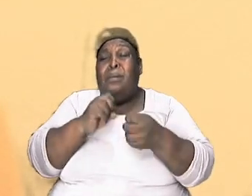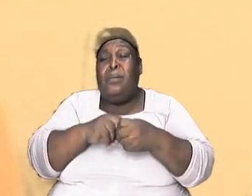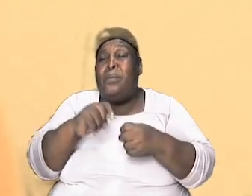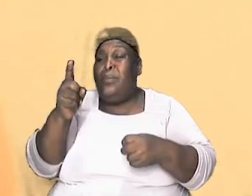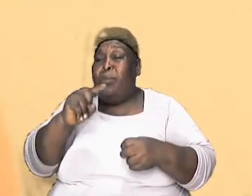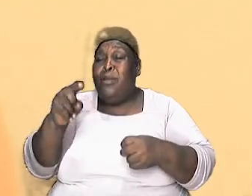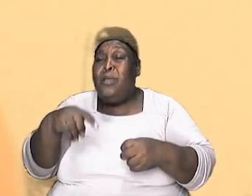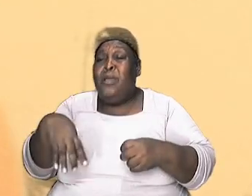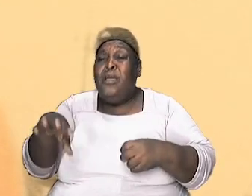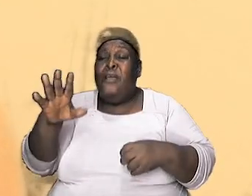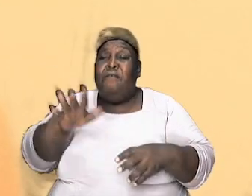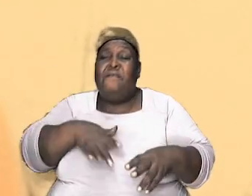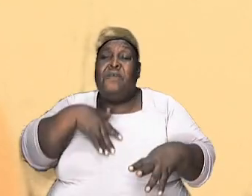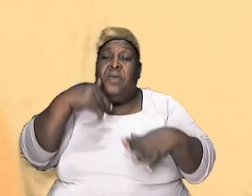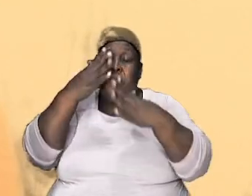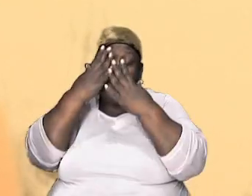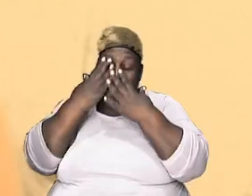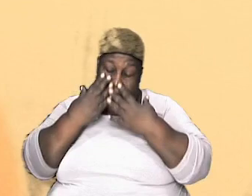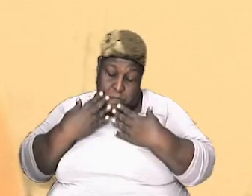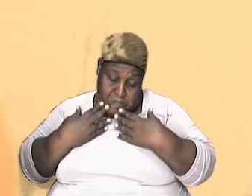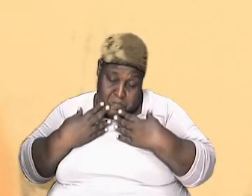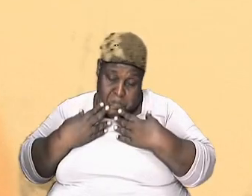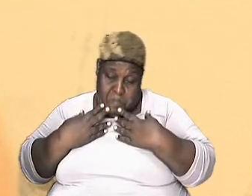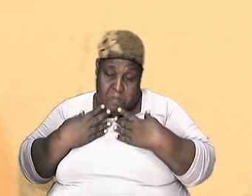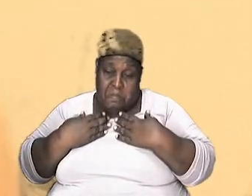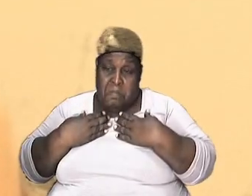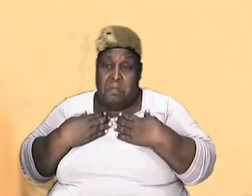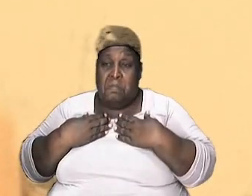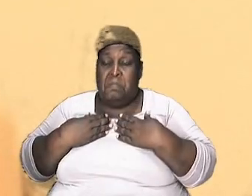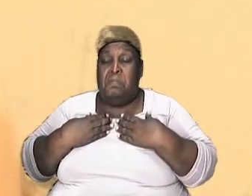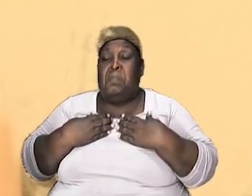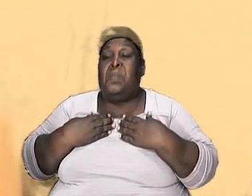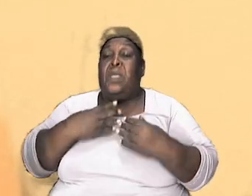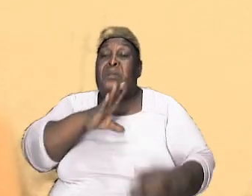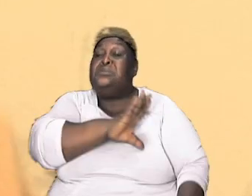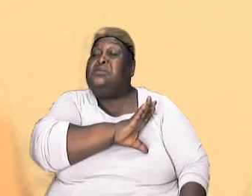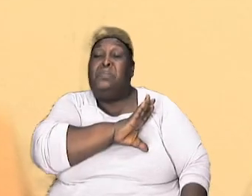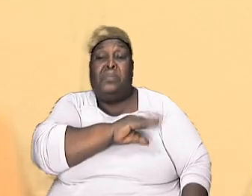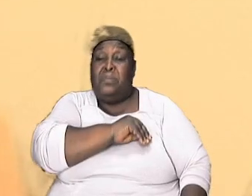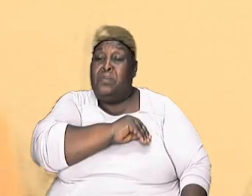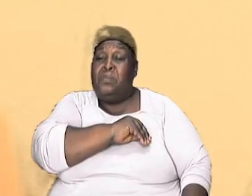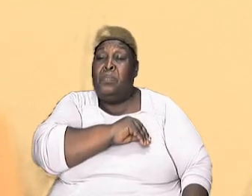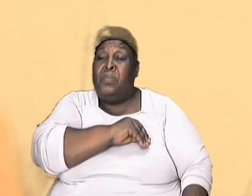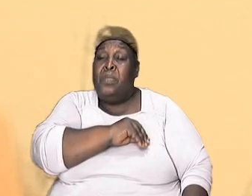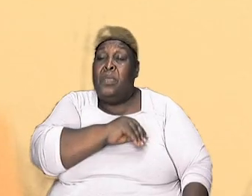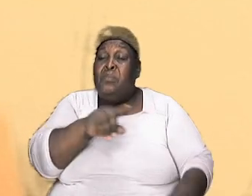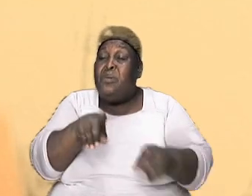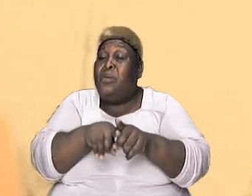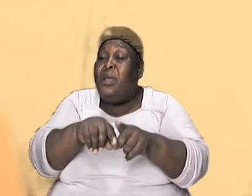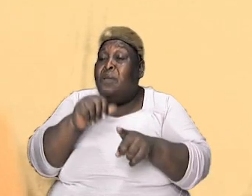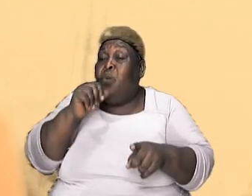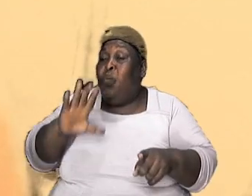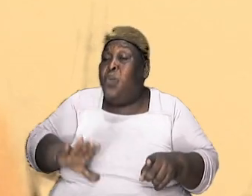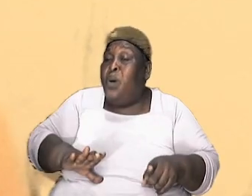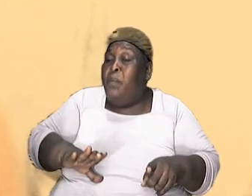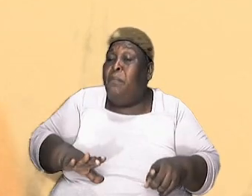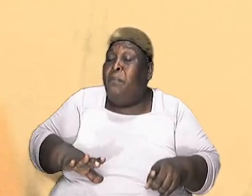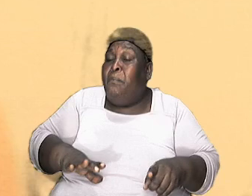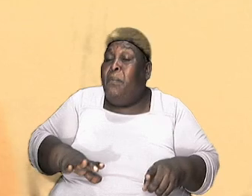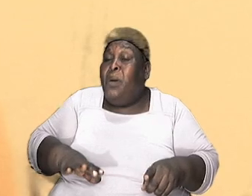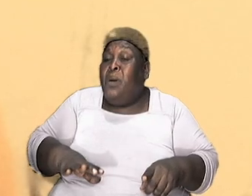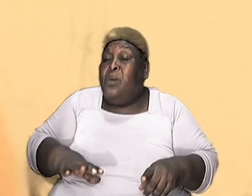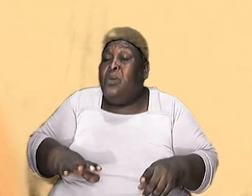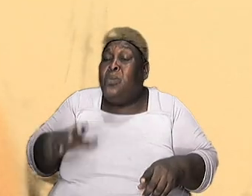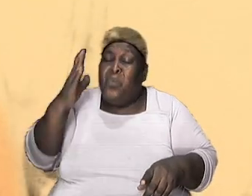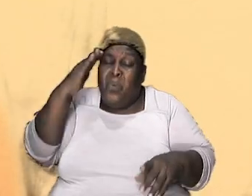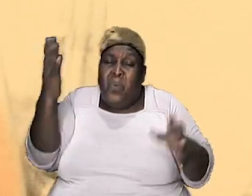feel down and we feel out. But like the woman in St. John chapter 7, amen, we know what it takes